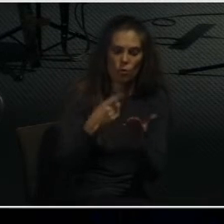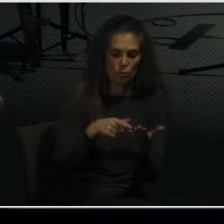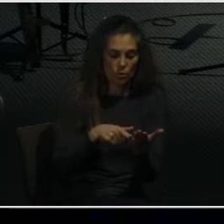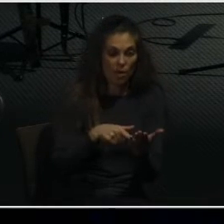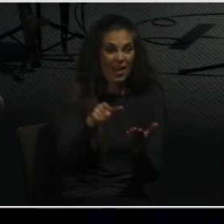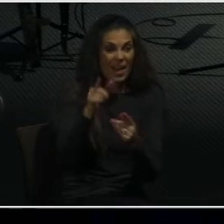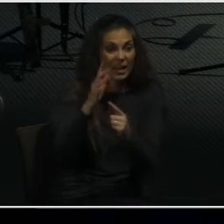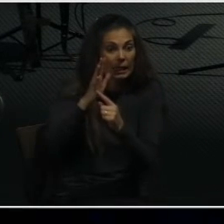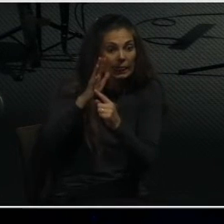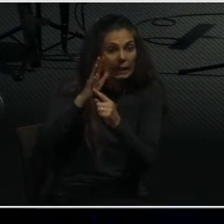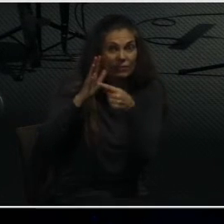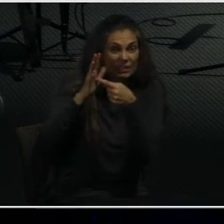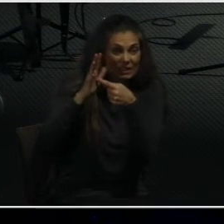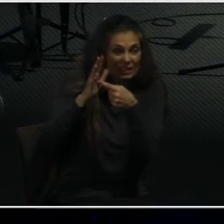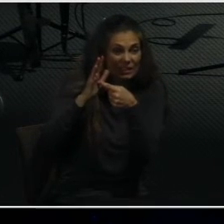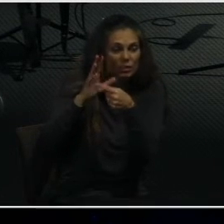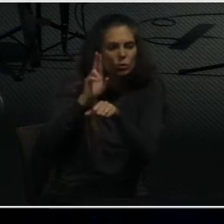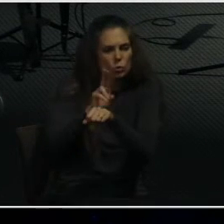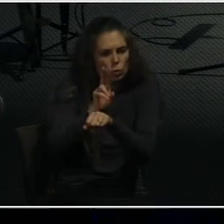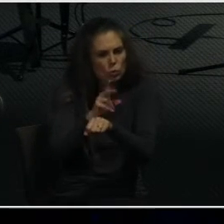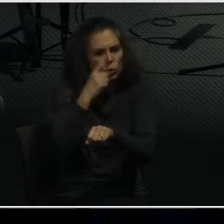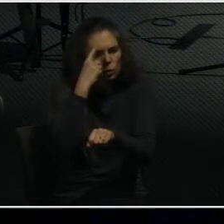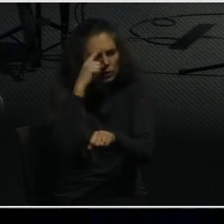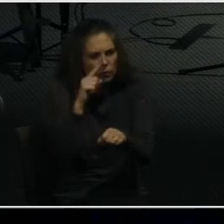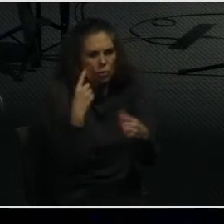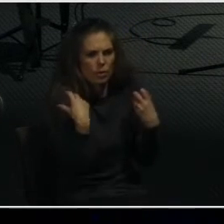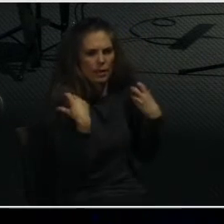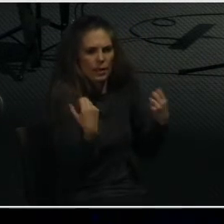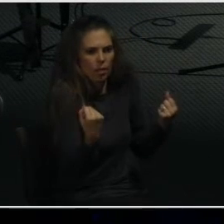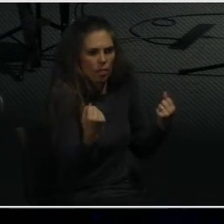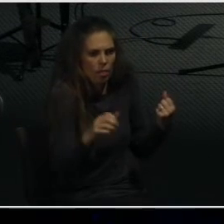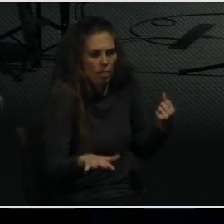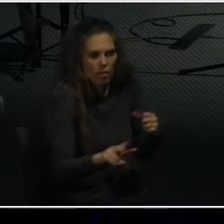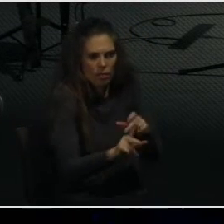the healing of the nations.